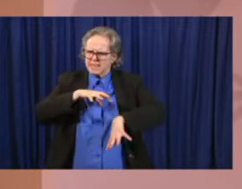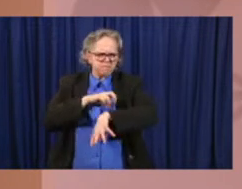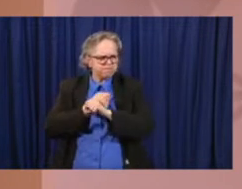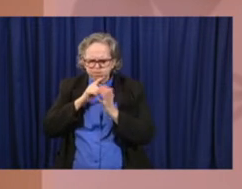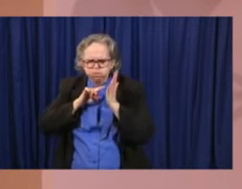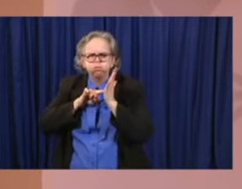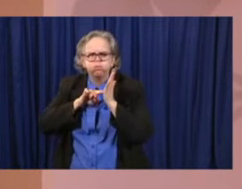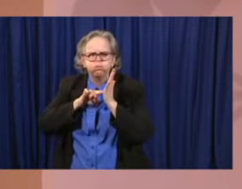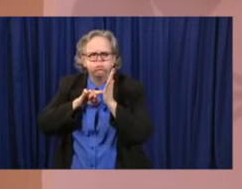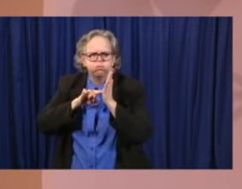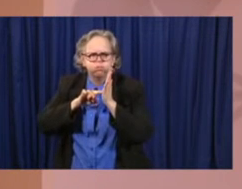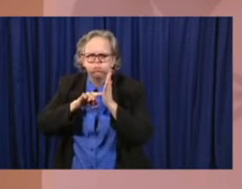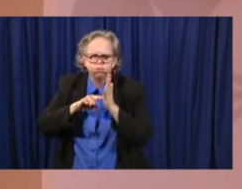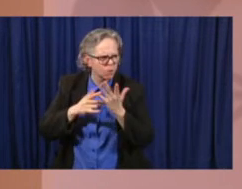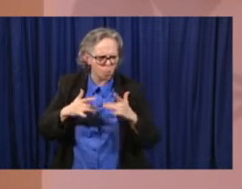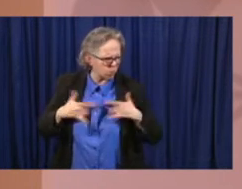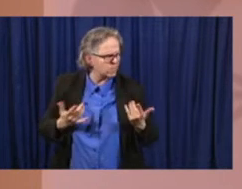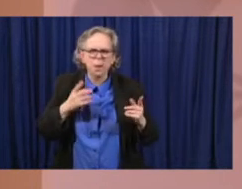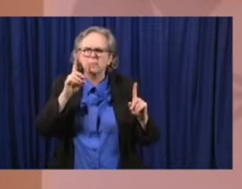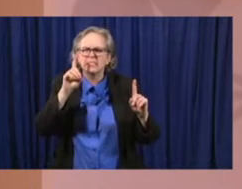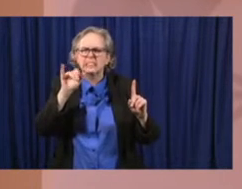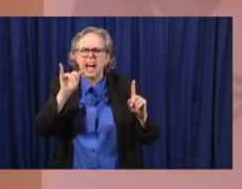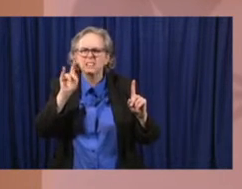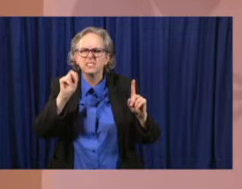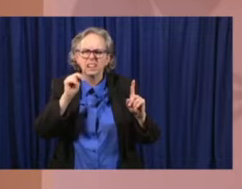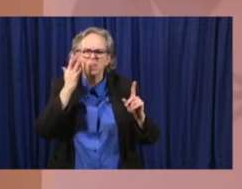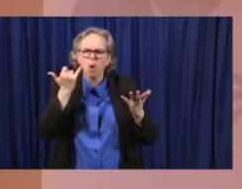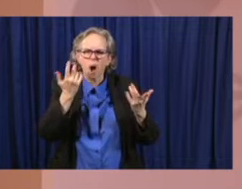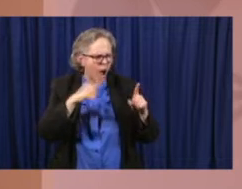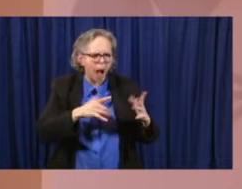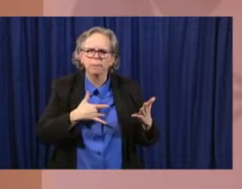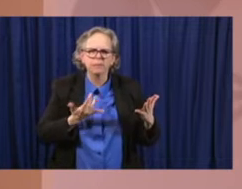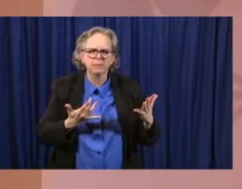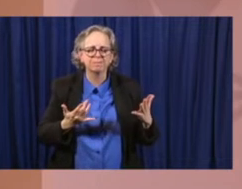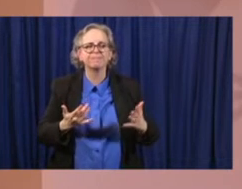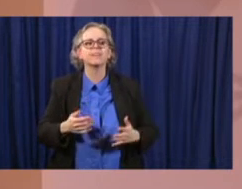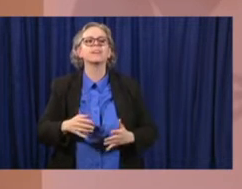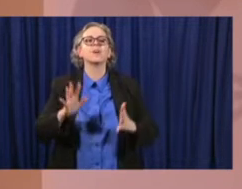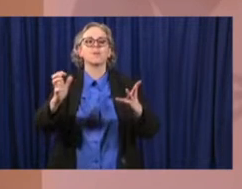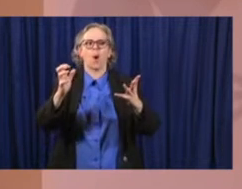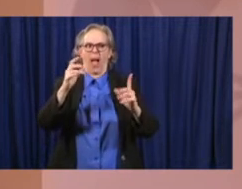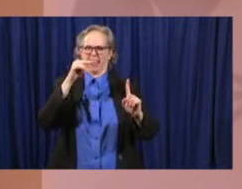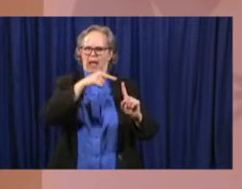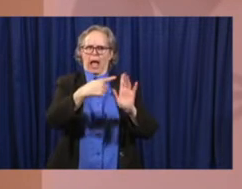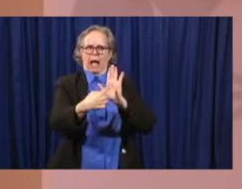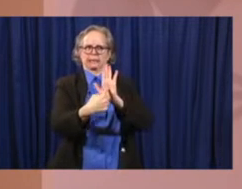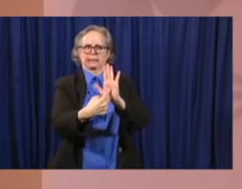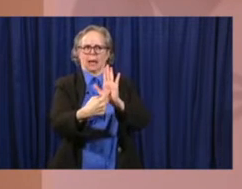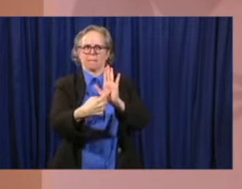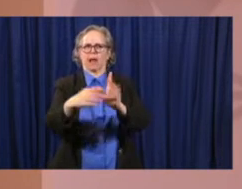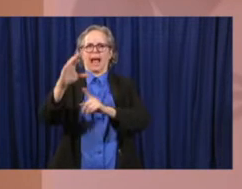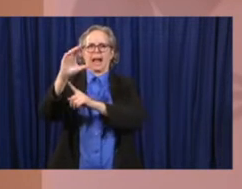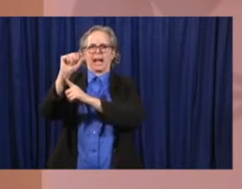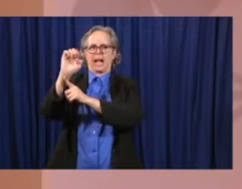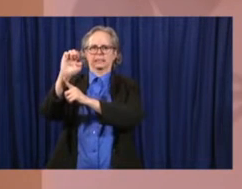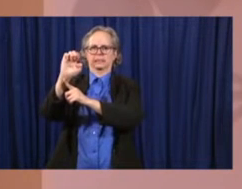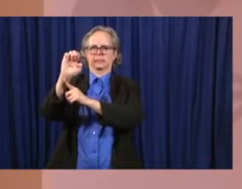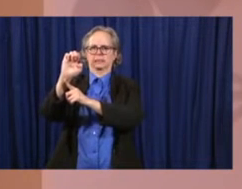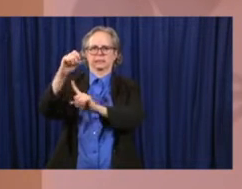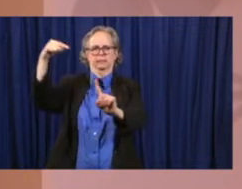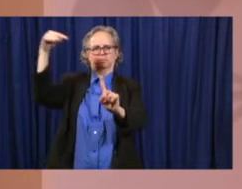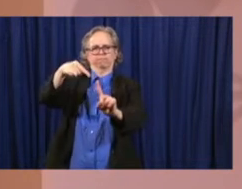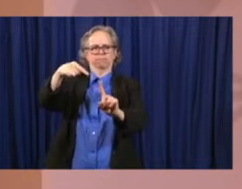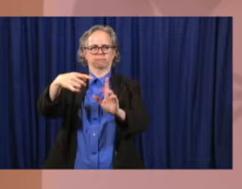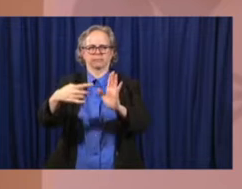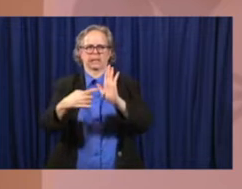this was true. And I want to use this as a case study because this really kind of represents what the experience